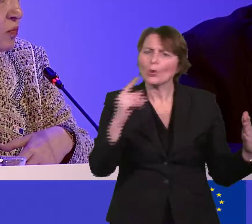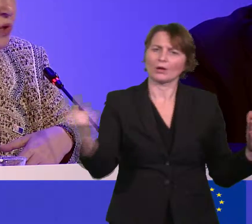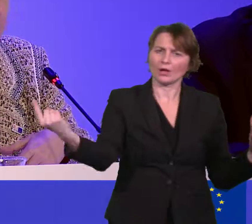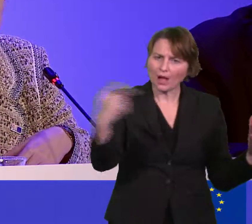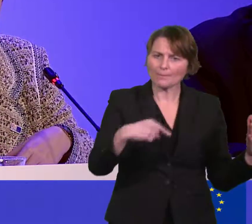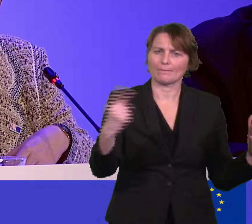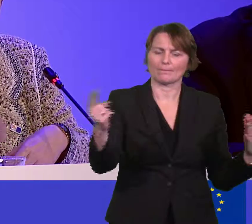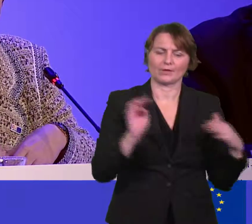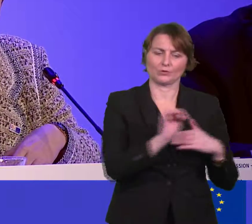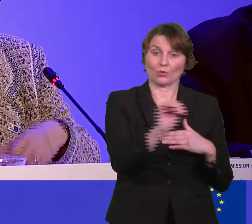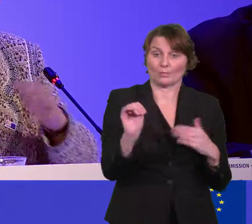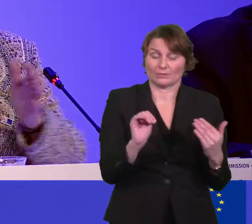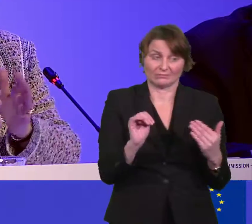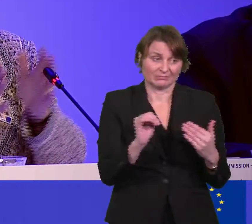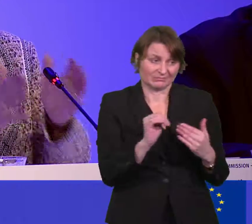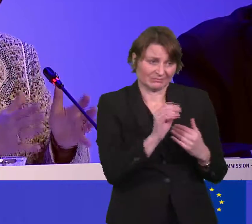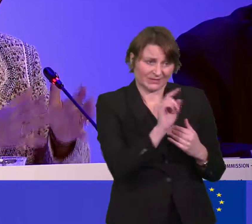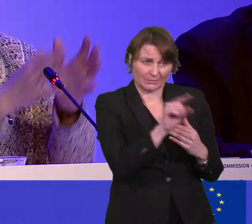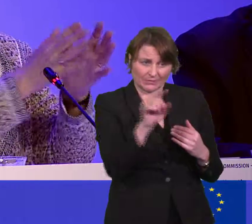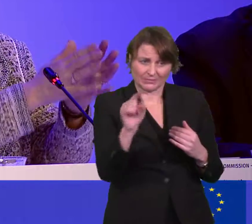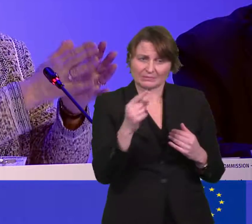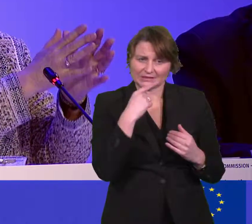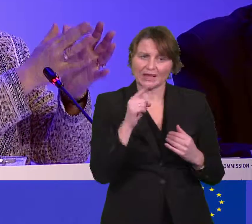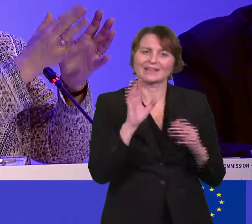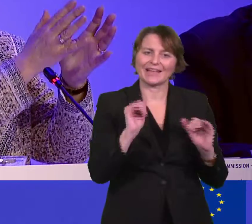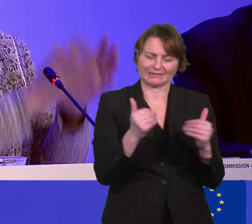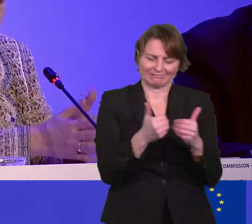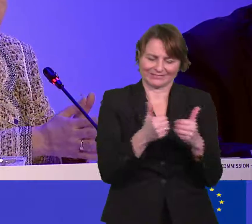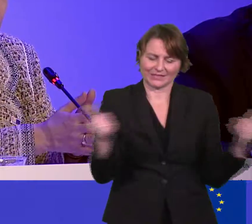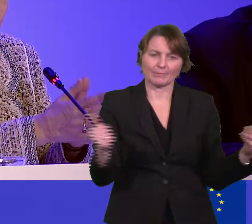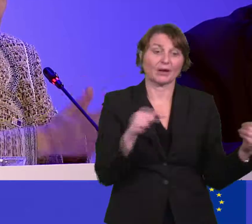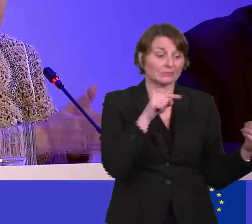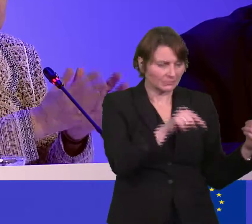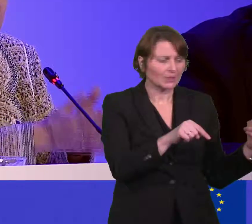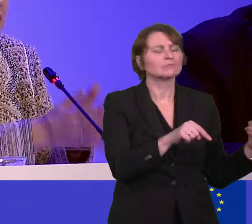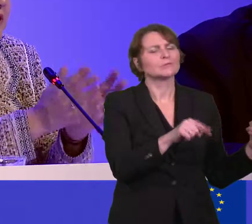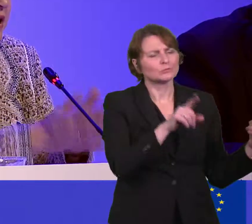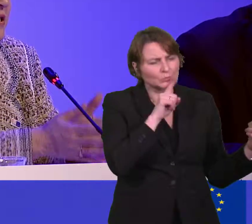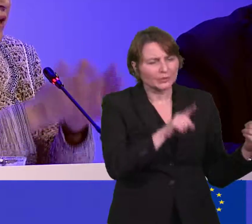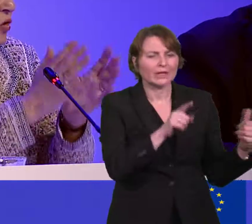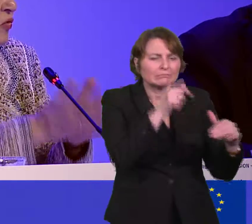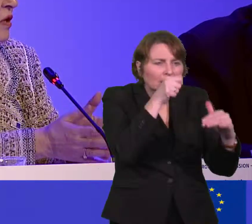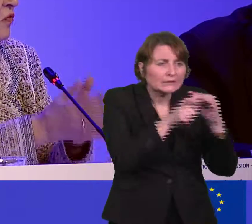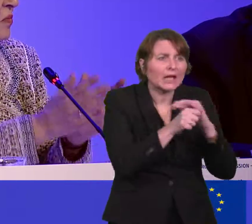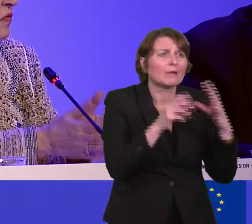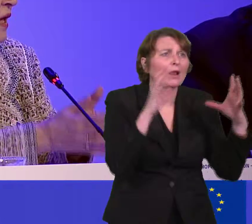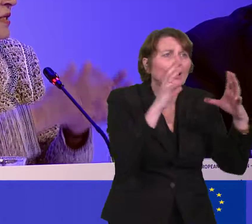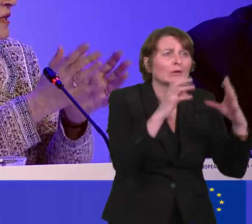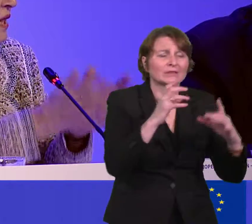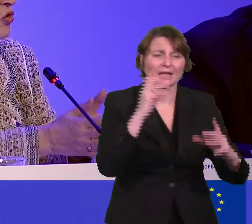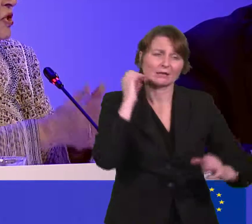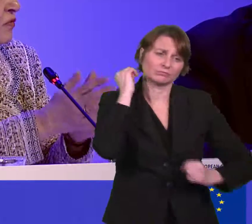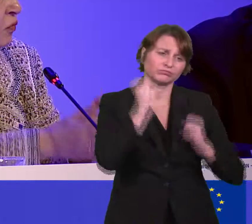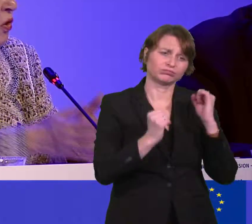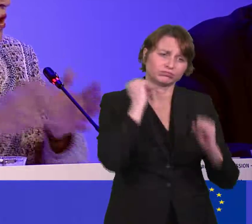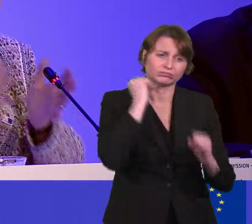to Europe. As some of you said, to be able to separate those who are genuine asylum seekers that are running from the flares